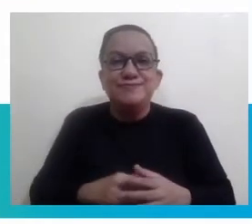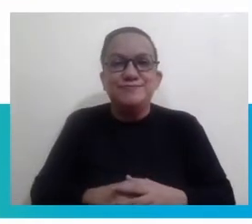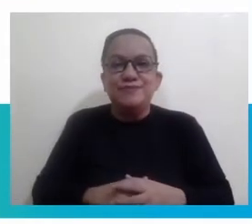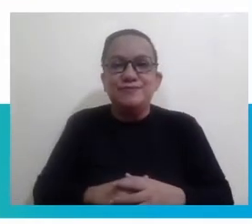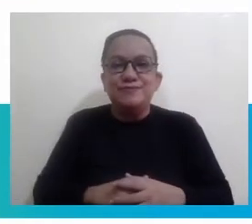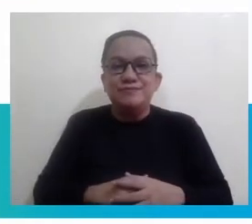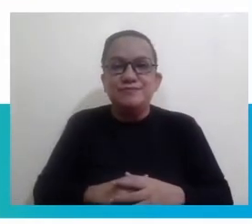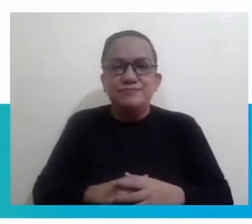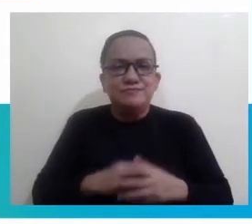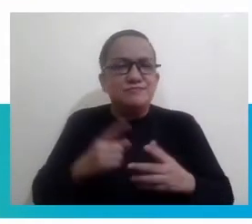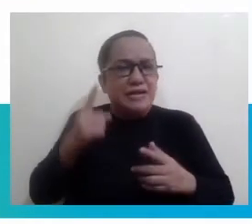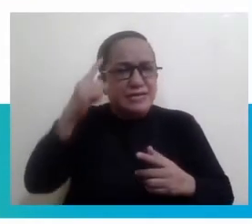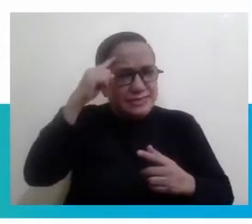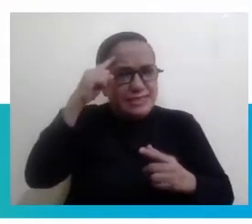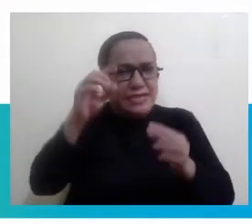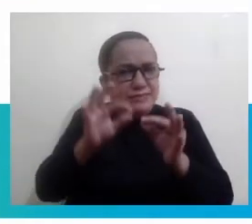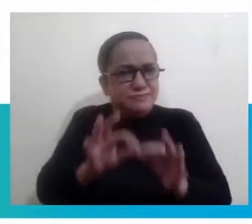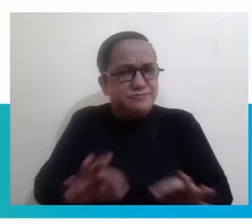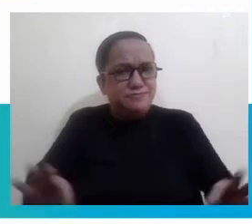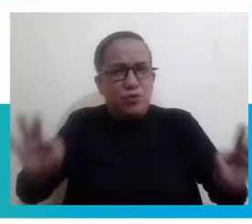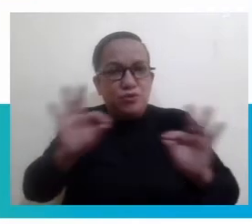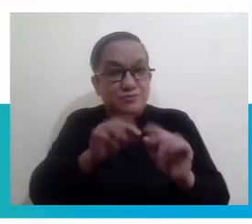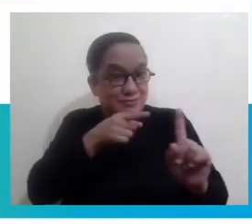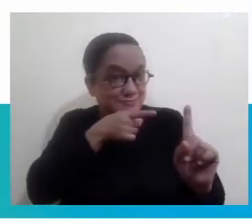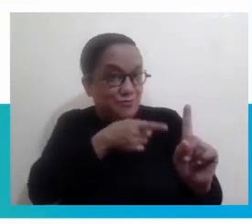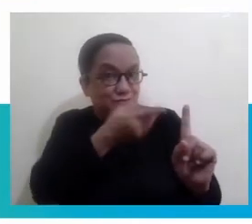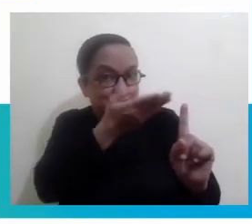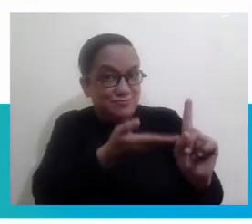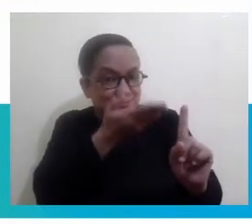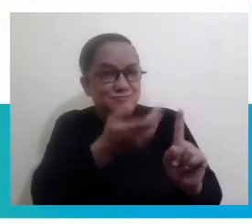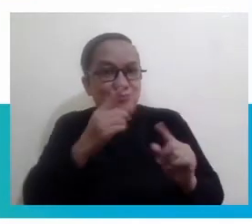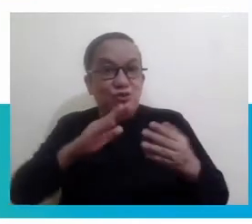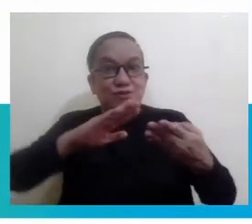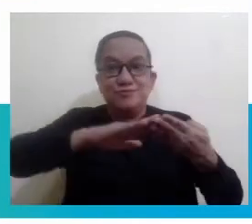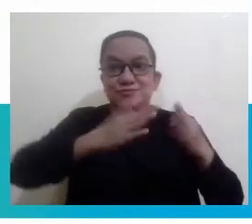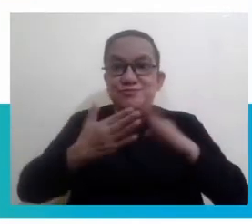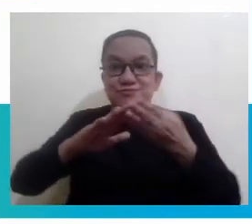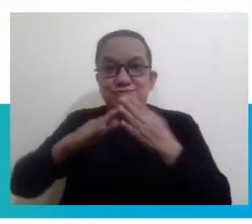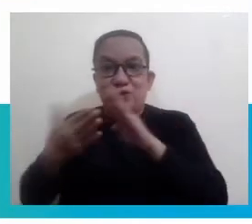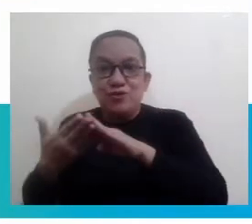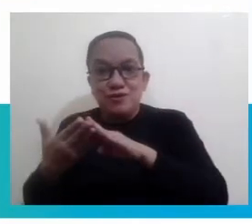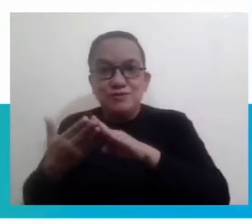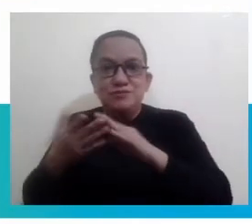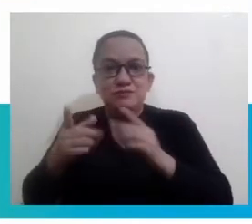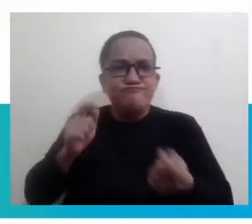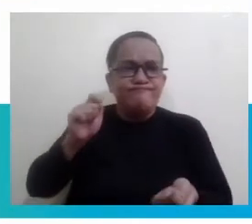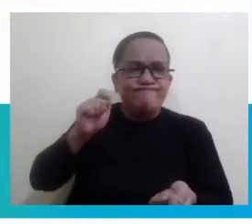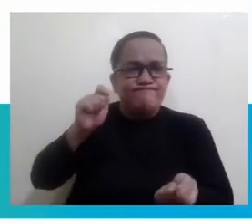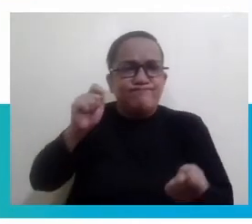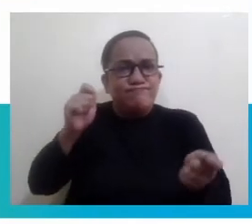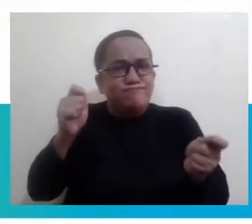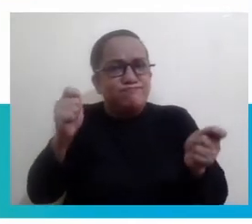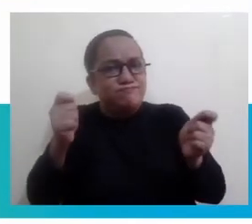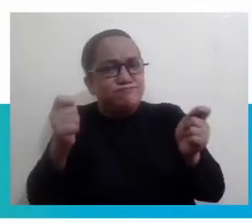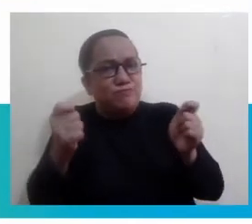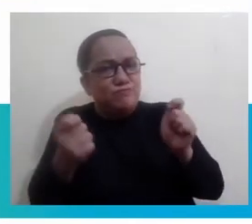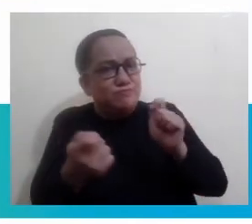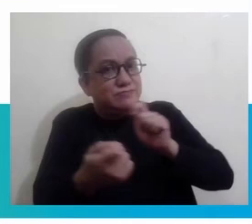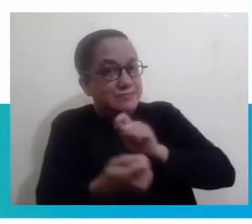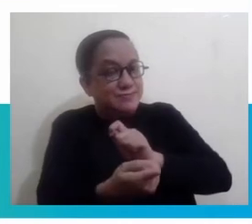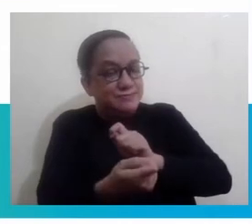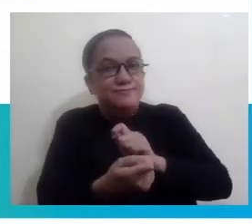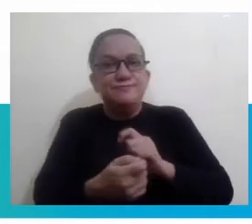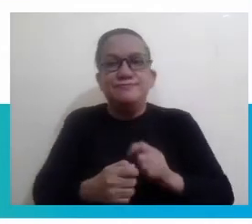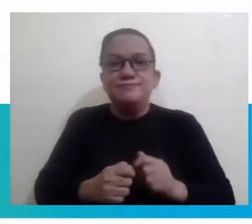to be able to adjust, as well as preparing or building